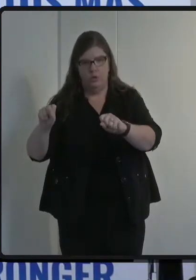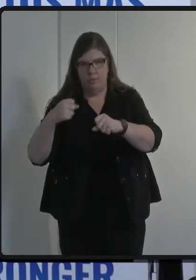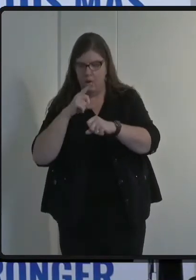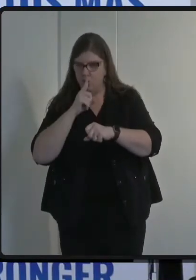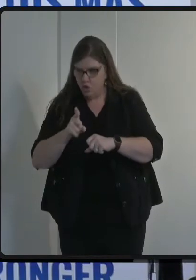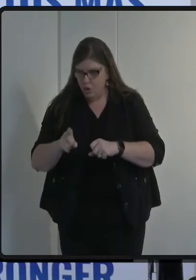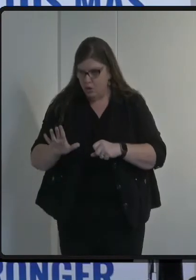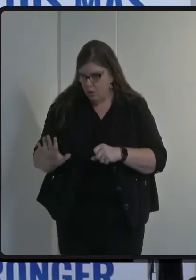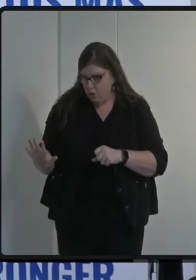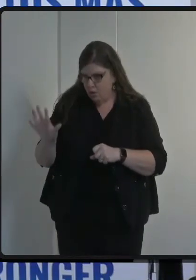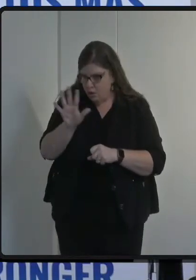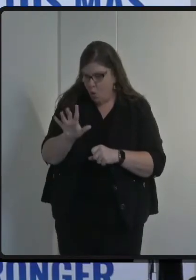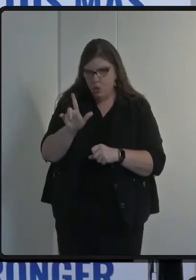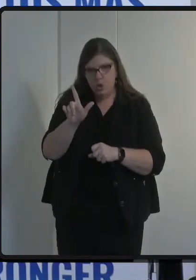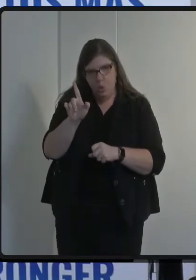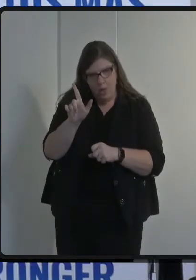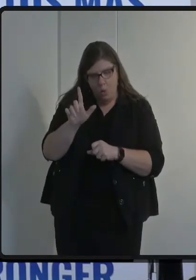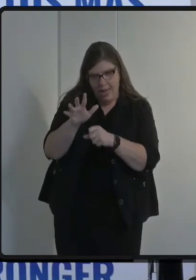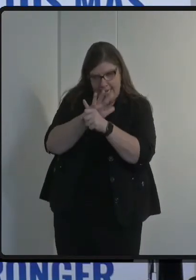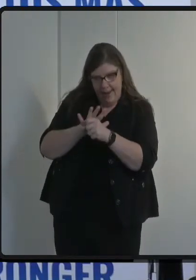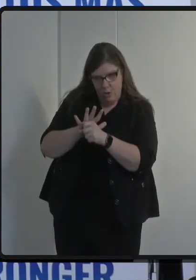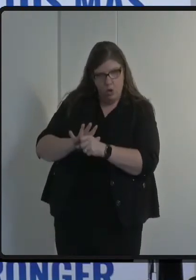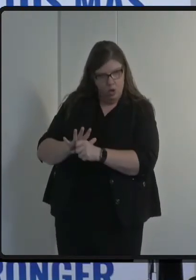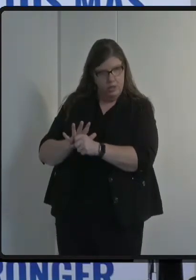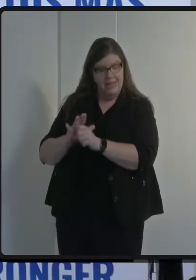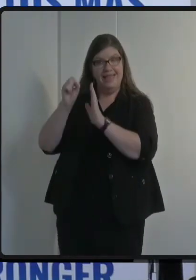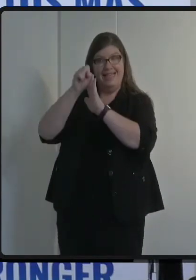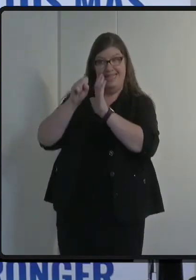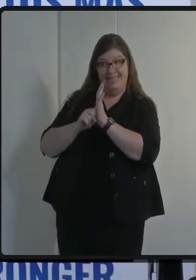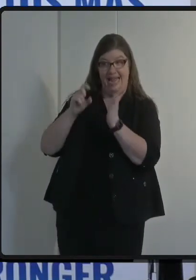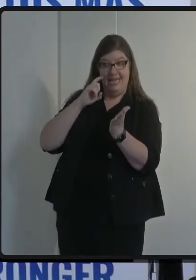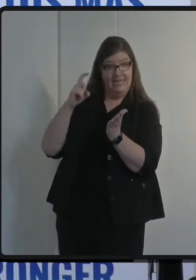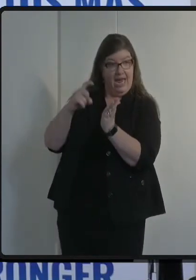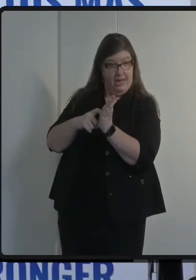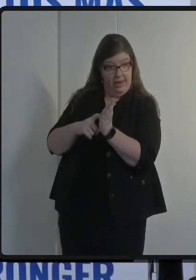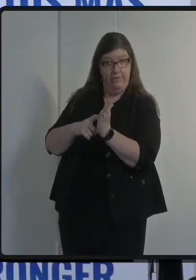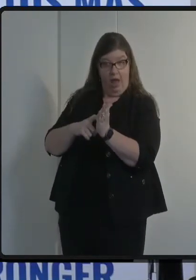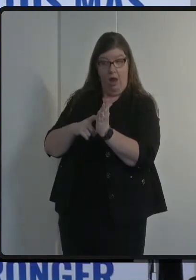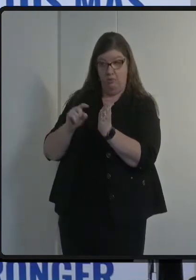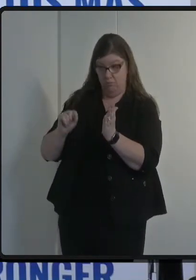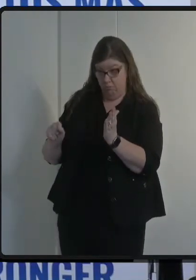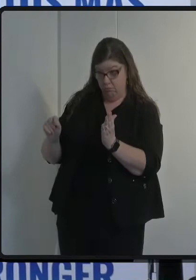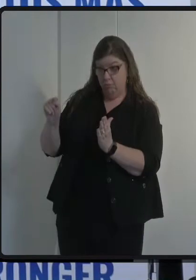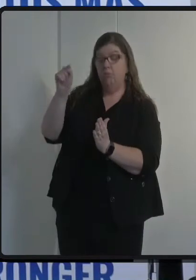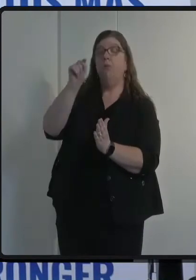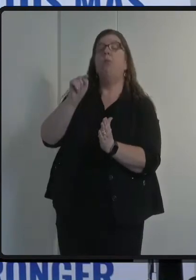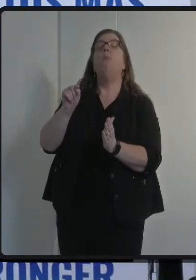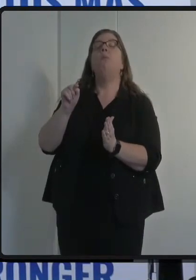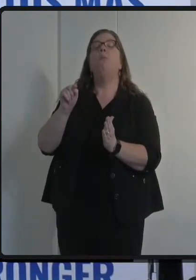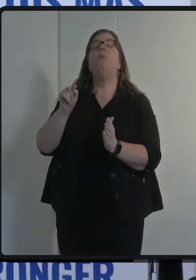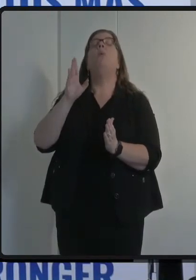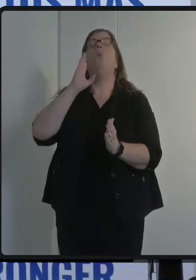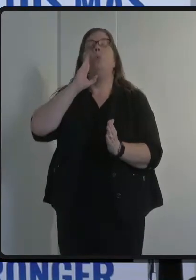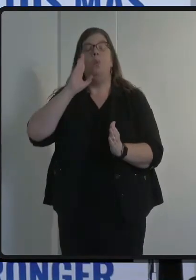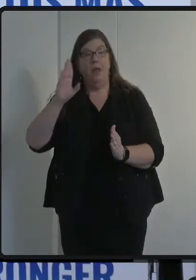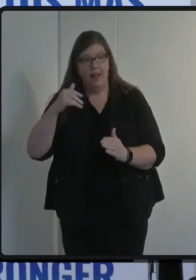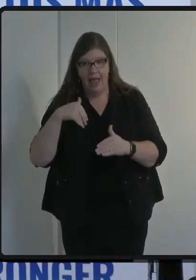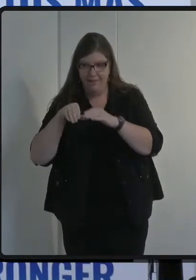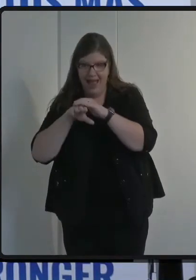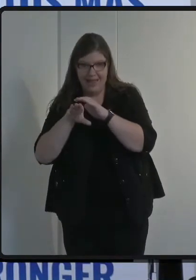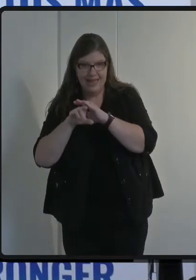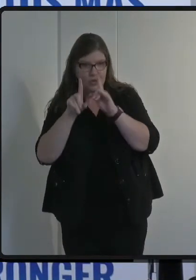the 21 neighborhoods that the state has identified will have that access